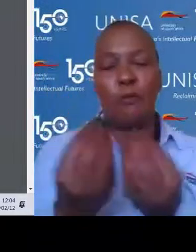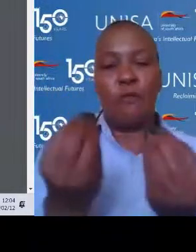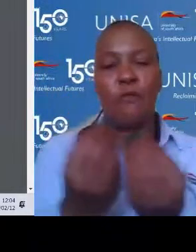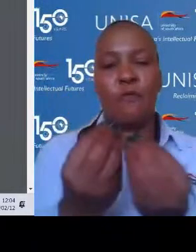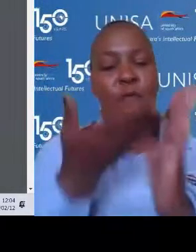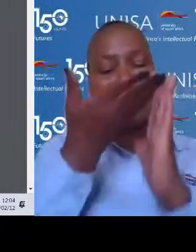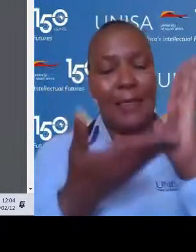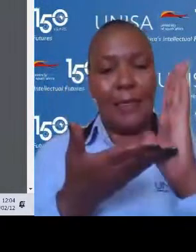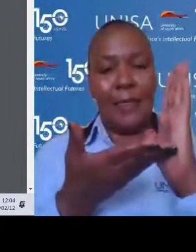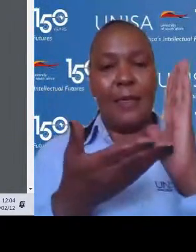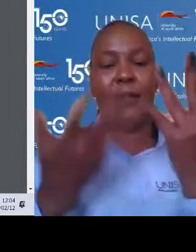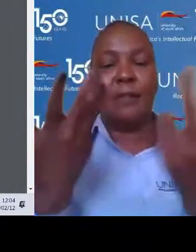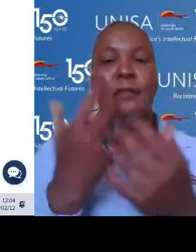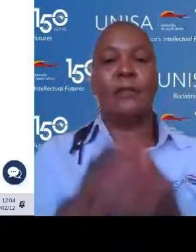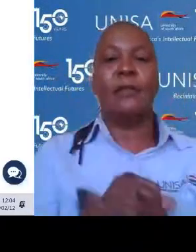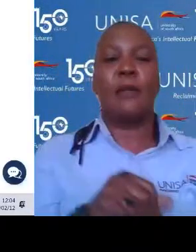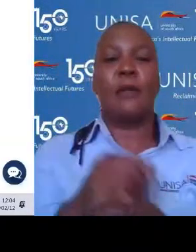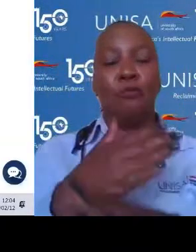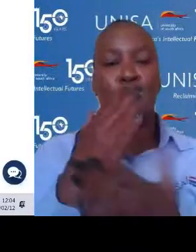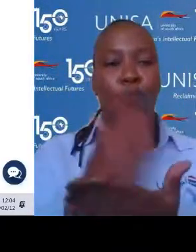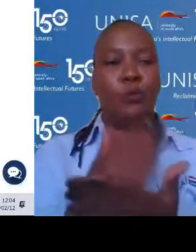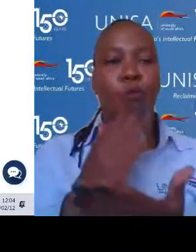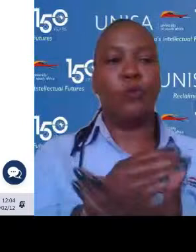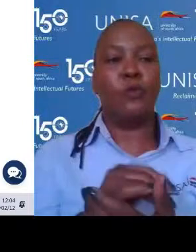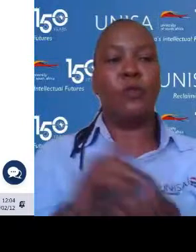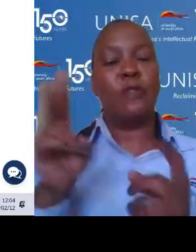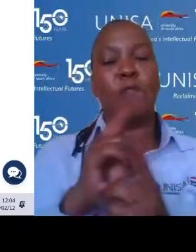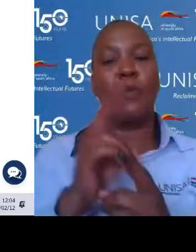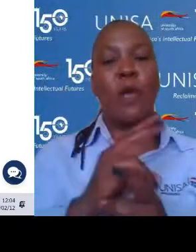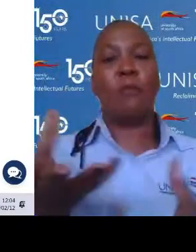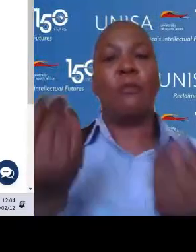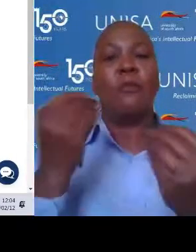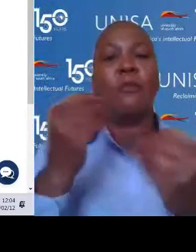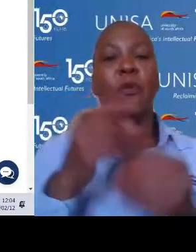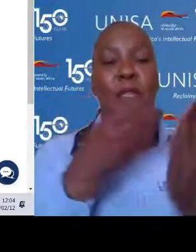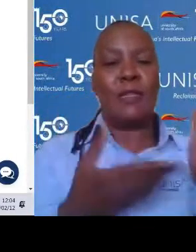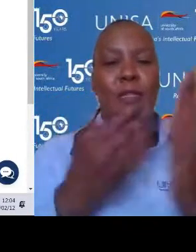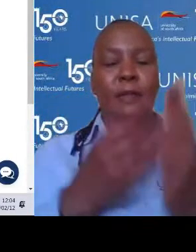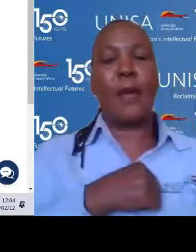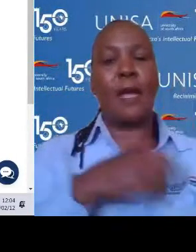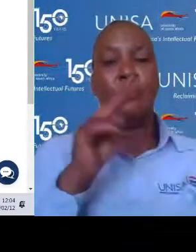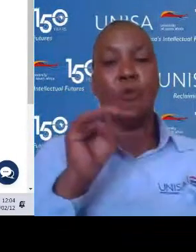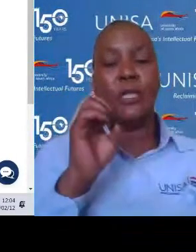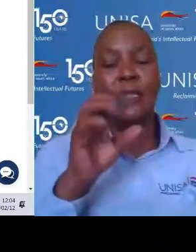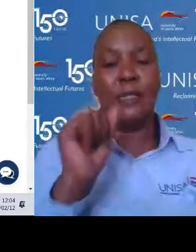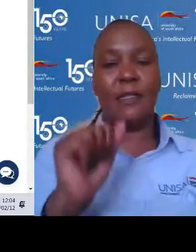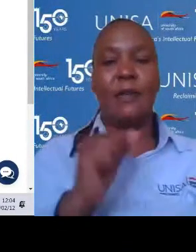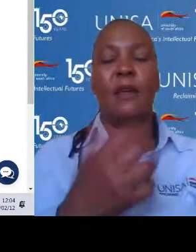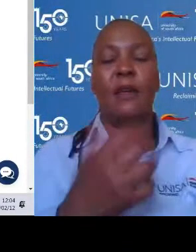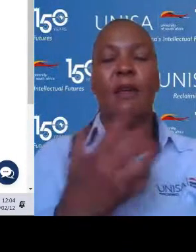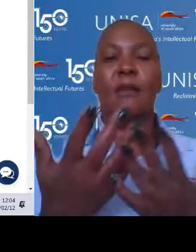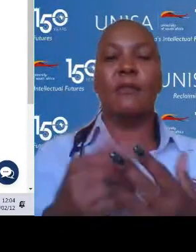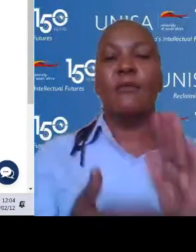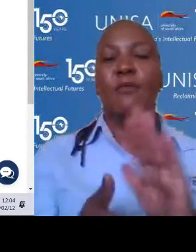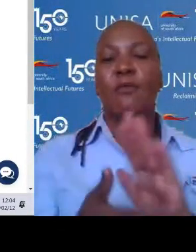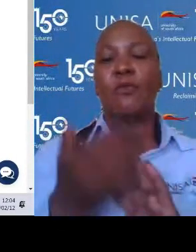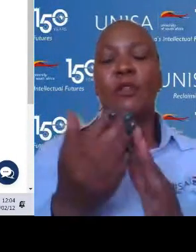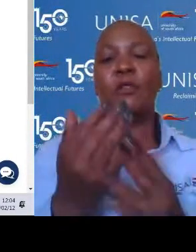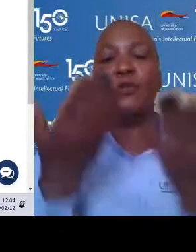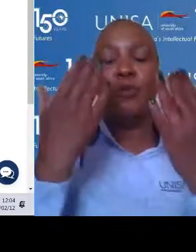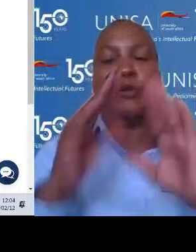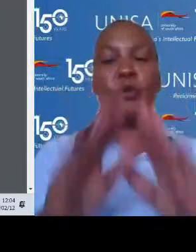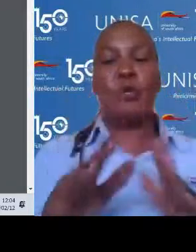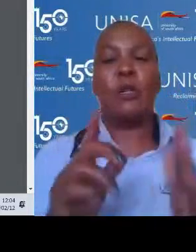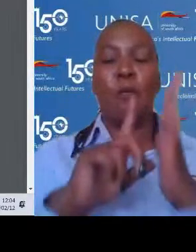And I'm sure you have seen where I got this. It is on my UNISA, and you go to Student Policies and